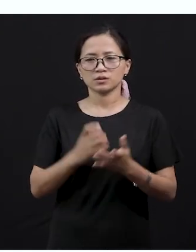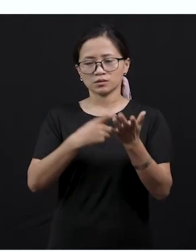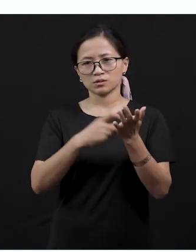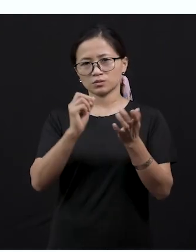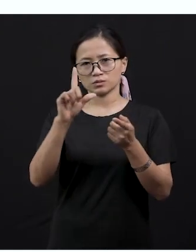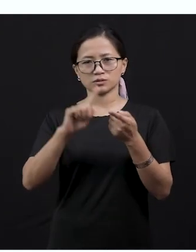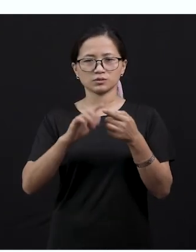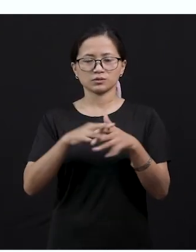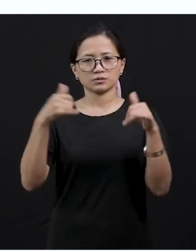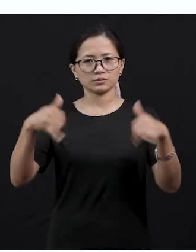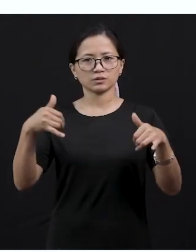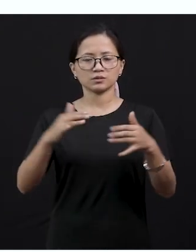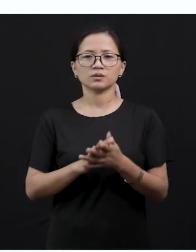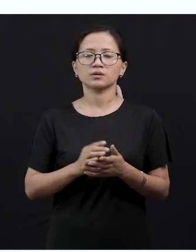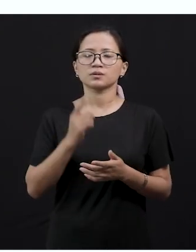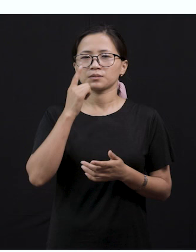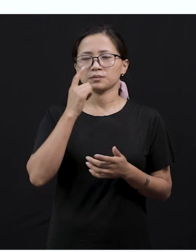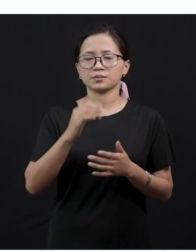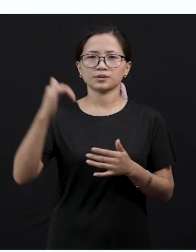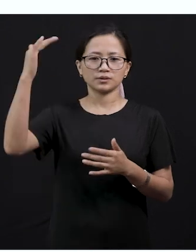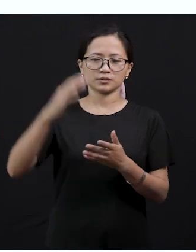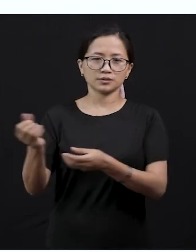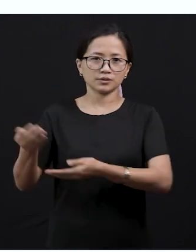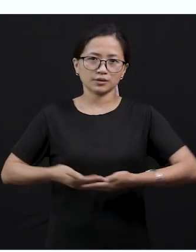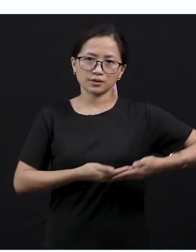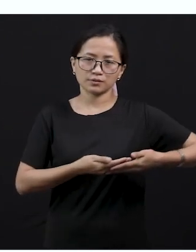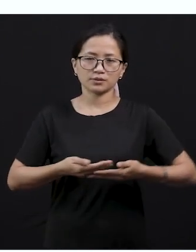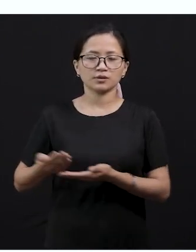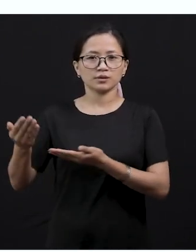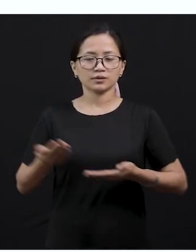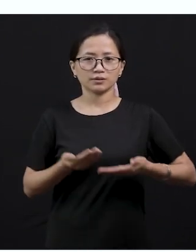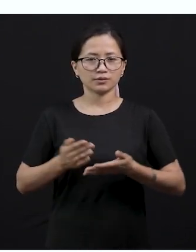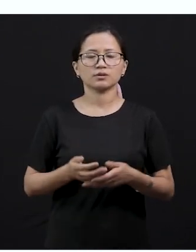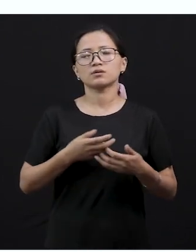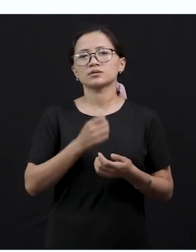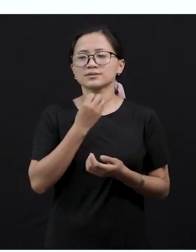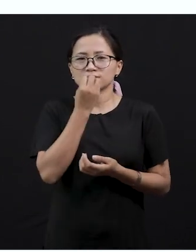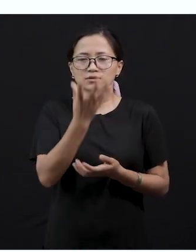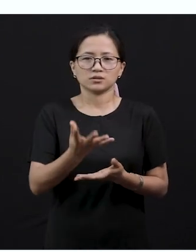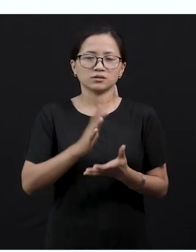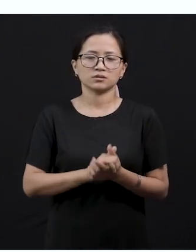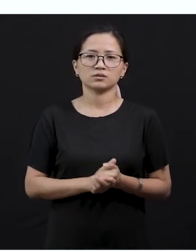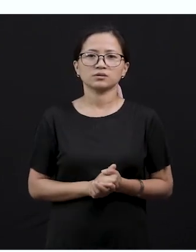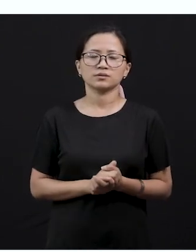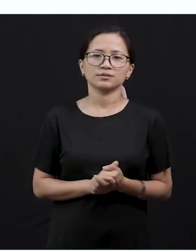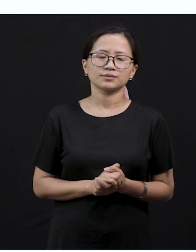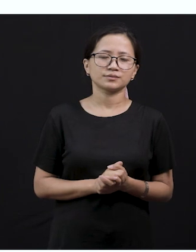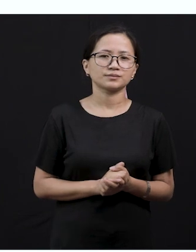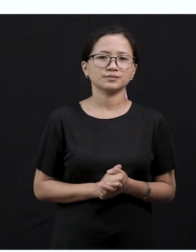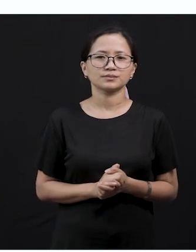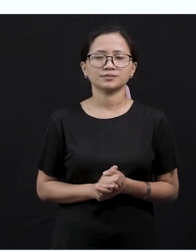role in the play so that the wicked man can carry her easily. Unlike the other girls, she can be carried